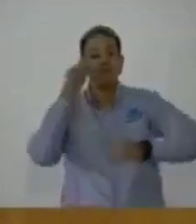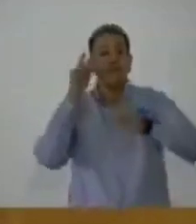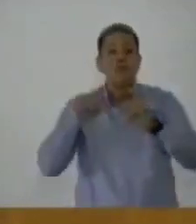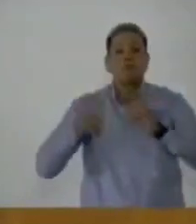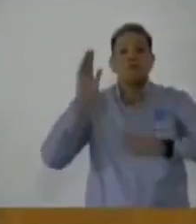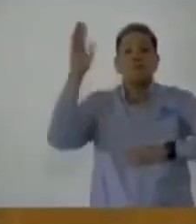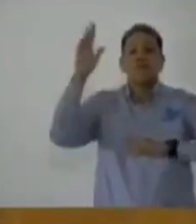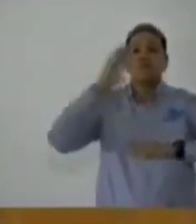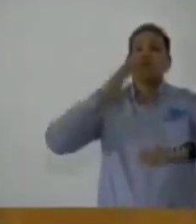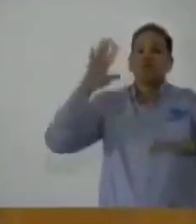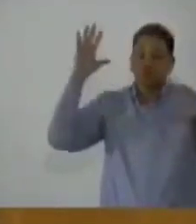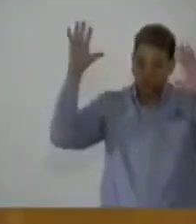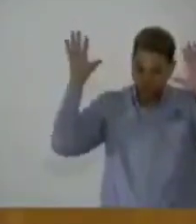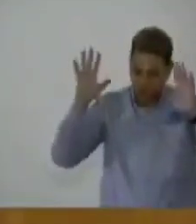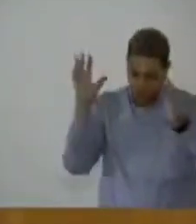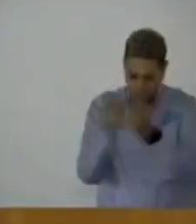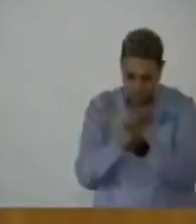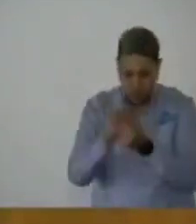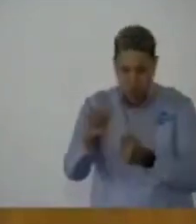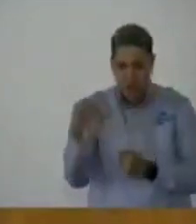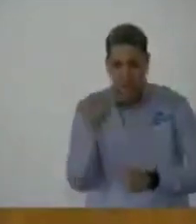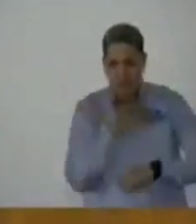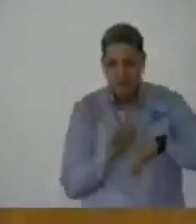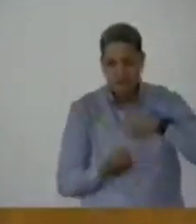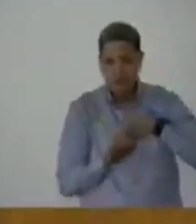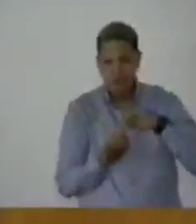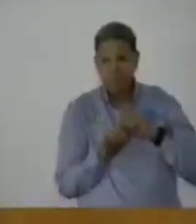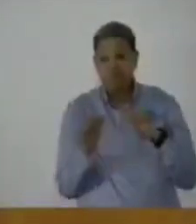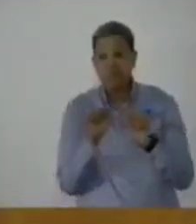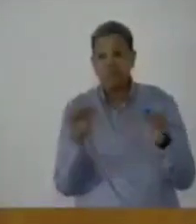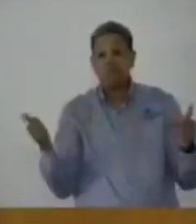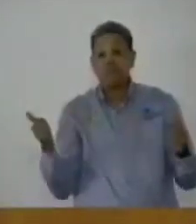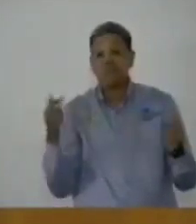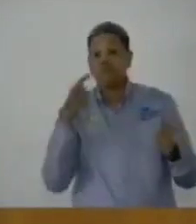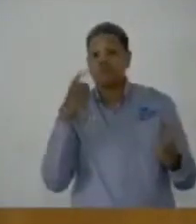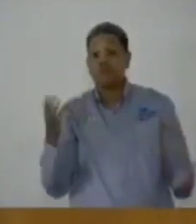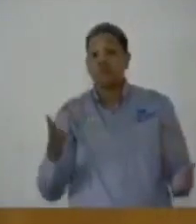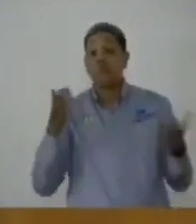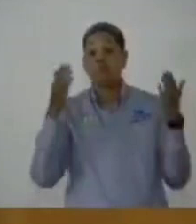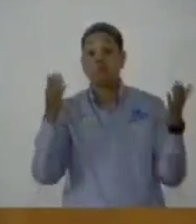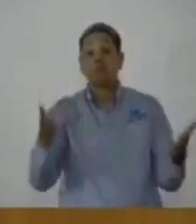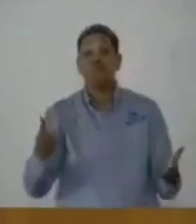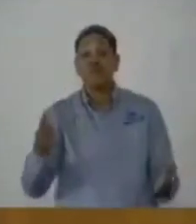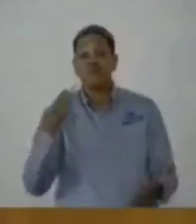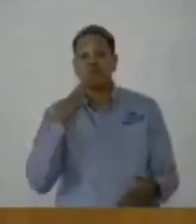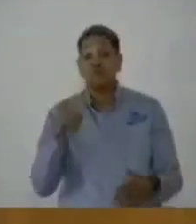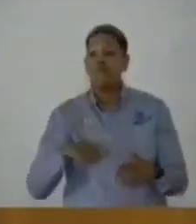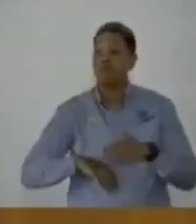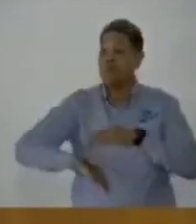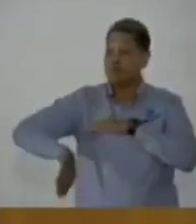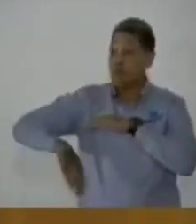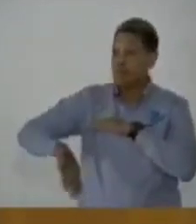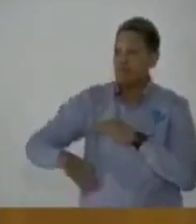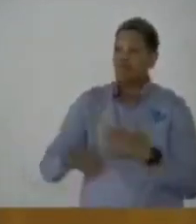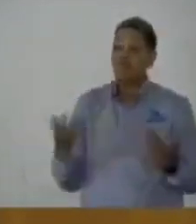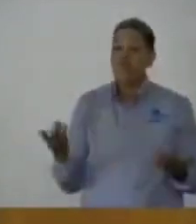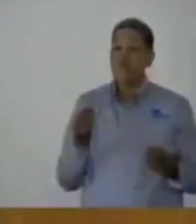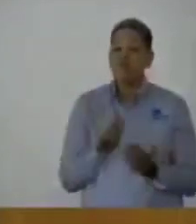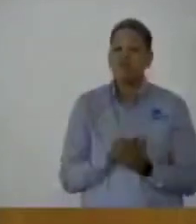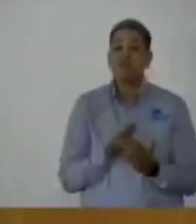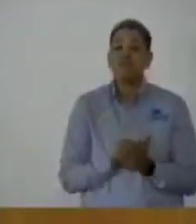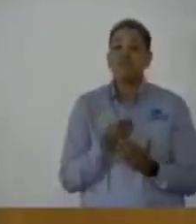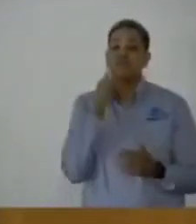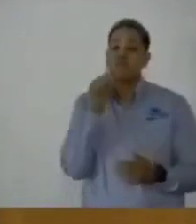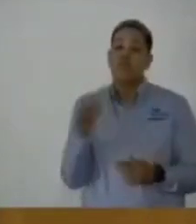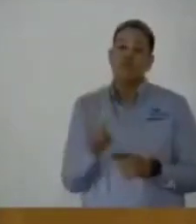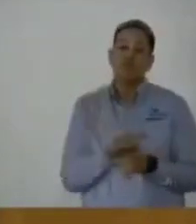presentation, therefore, is to mash down the lie that any counter-proposal is a base of fiscal